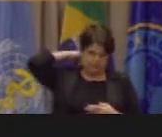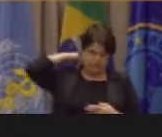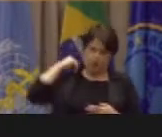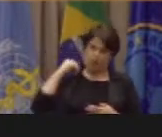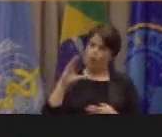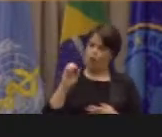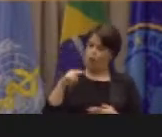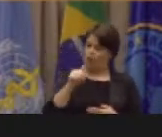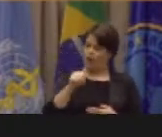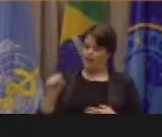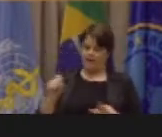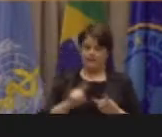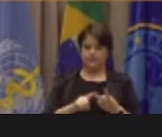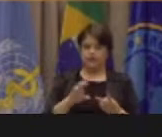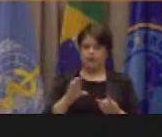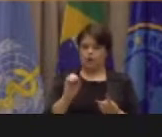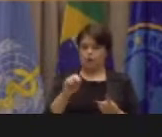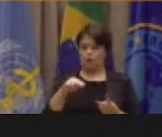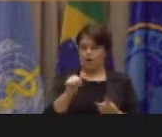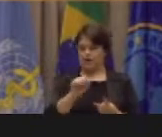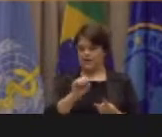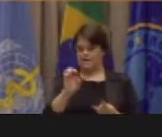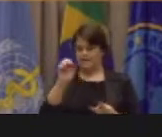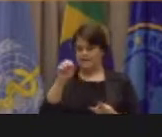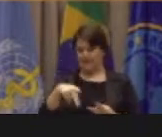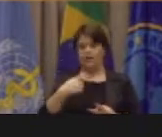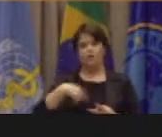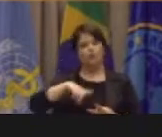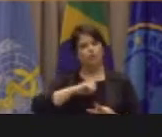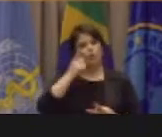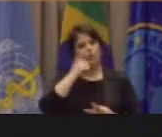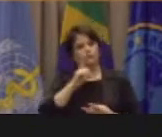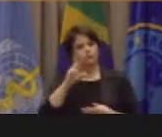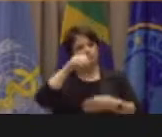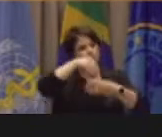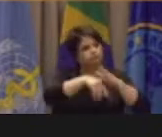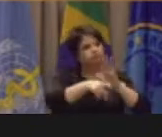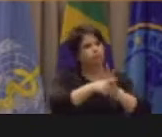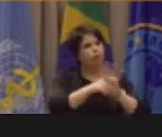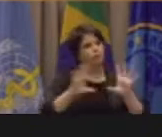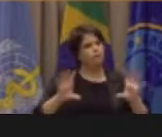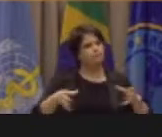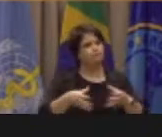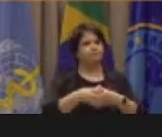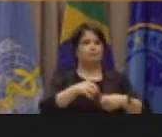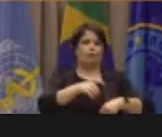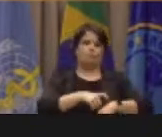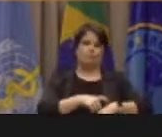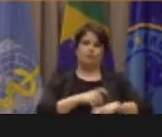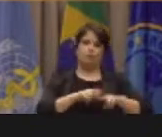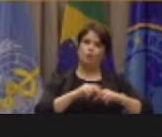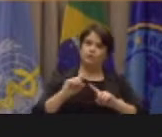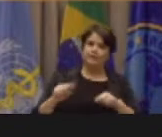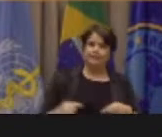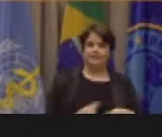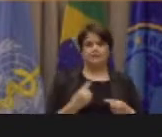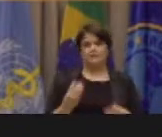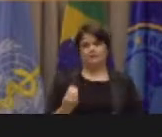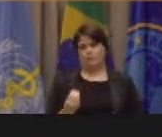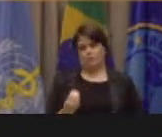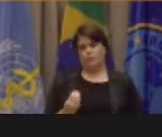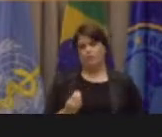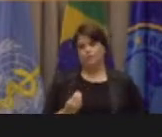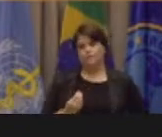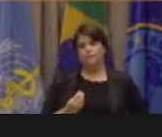CONAS and CONASEM, the National Council of Health. At this moment, we have a huge challenge